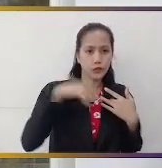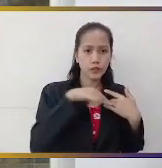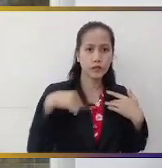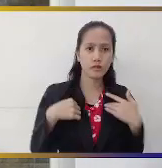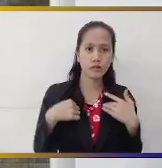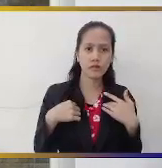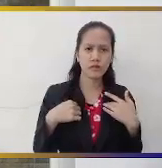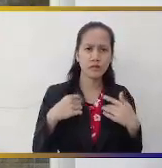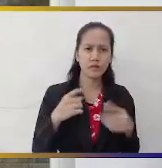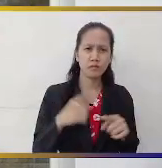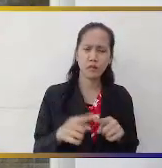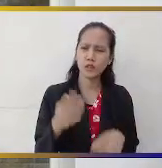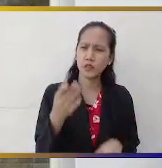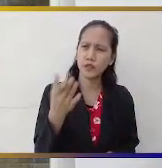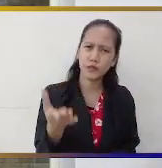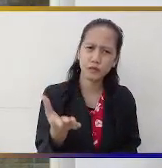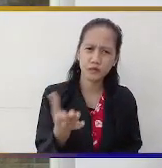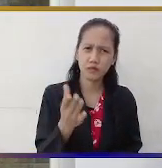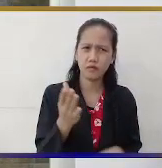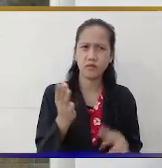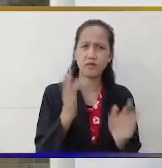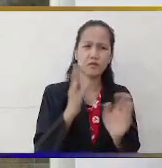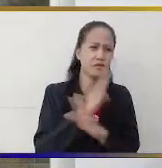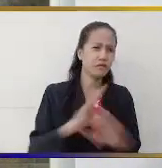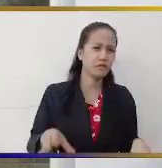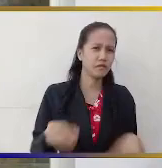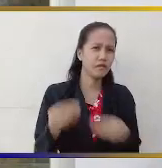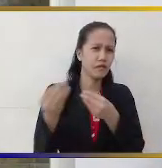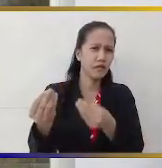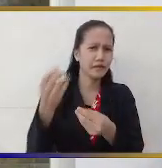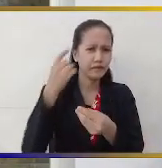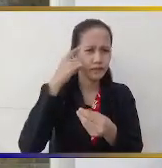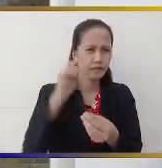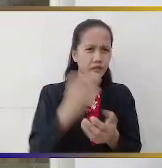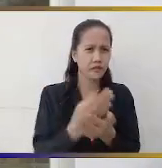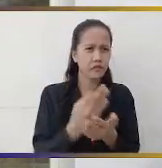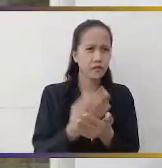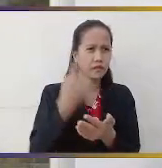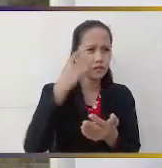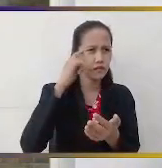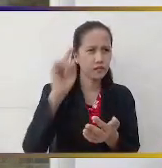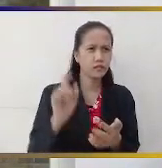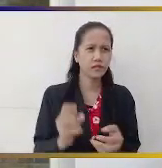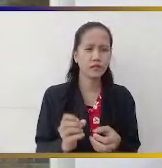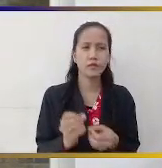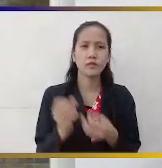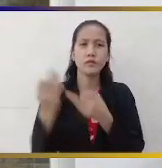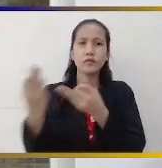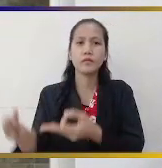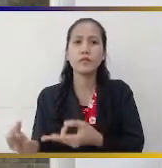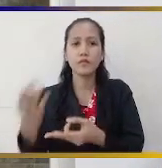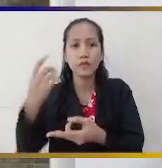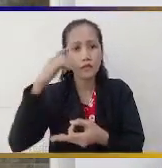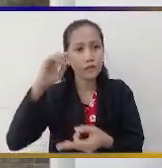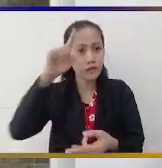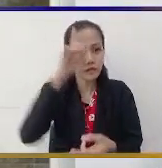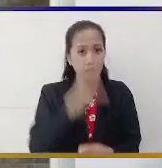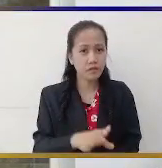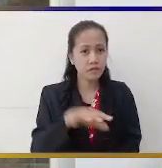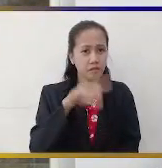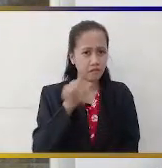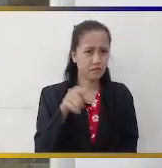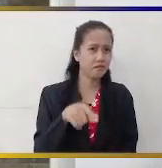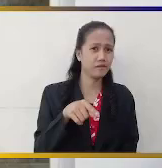You can't be a part of what He died for, the local church, and sacrificially care for this place. Yes, you can, and that's why this is a great